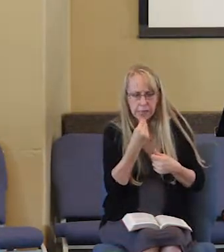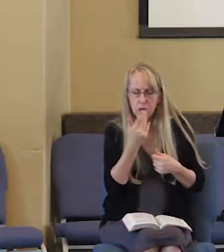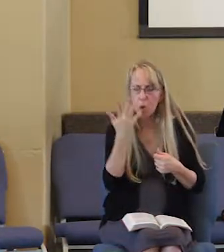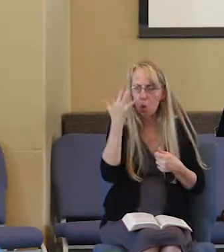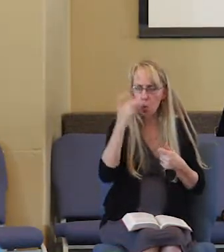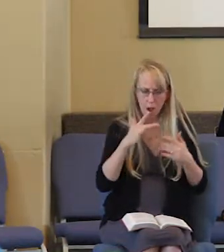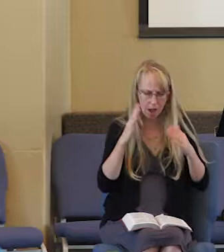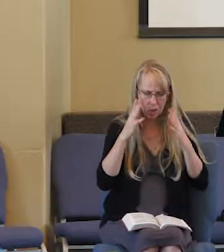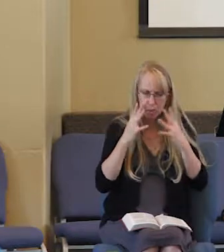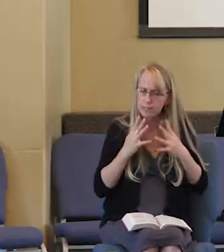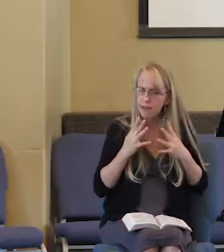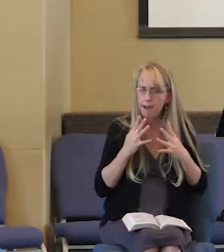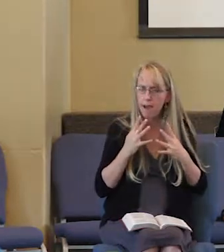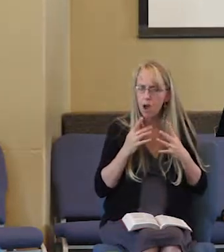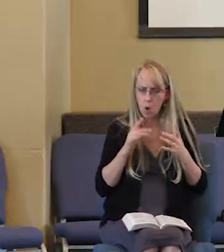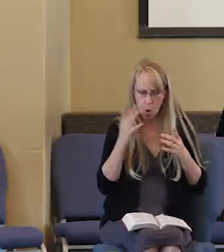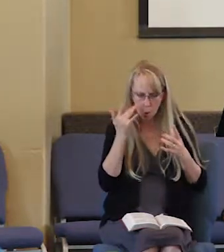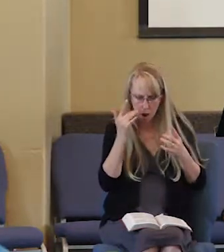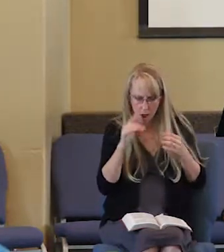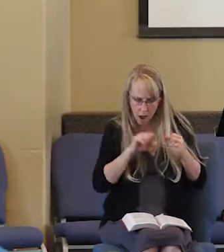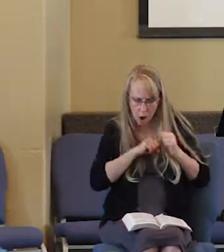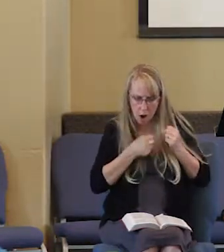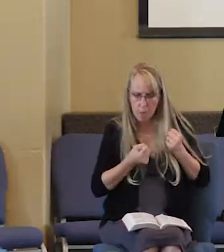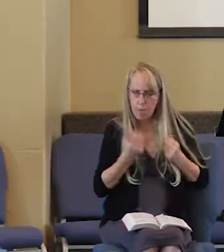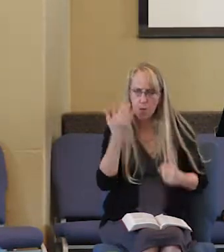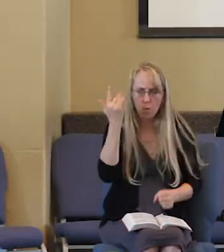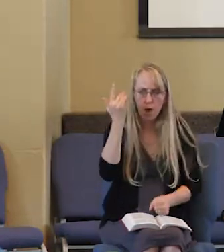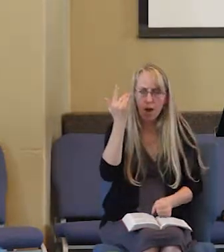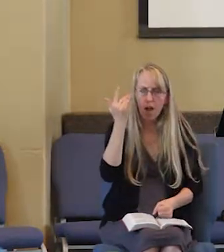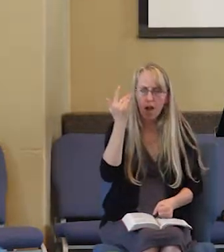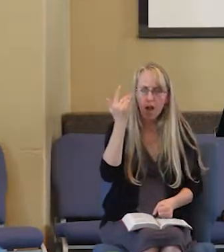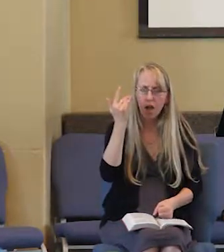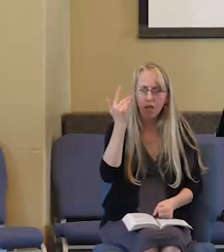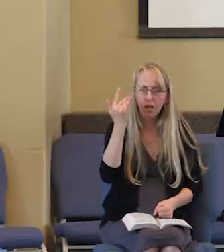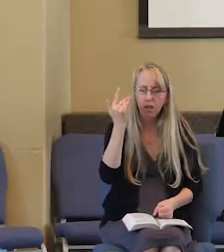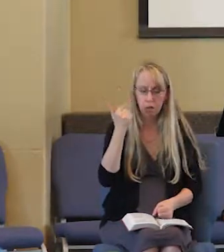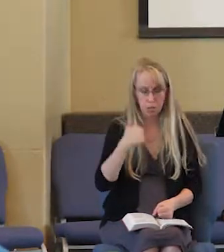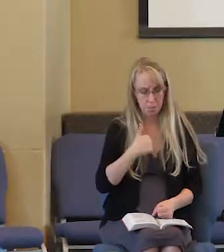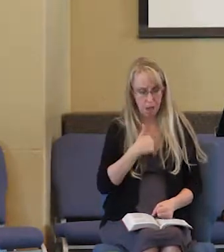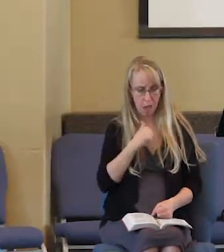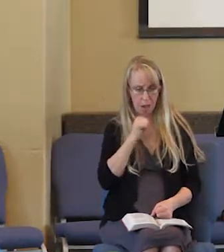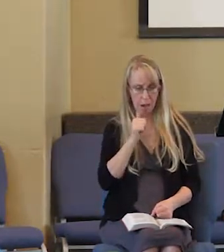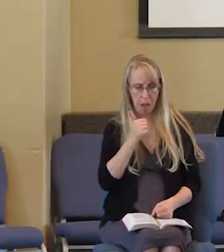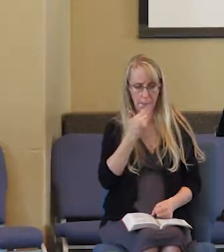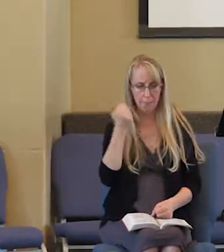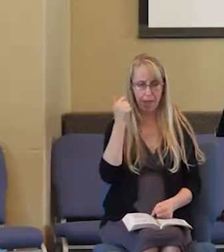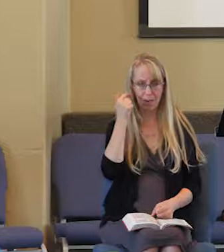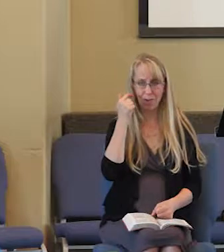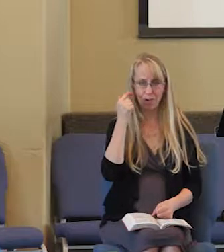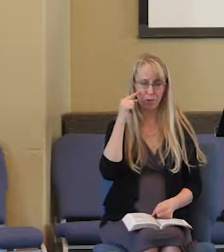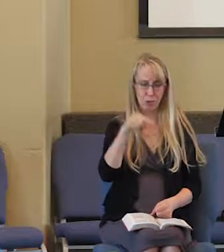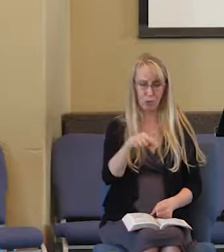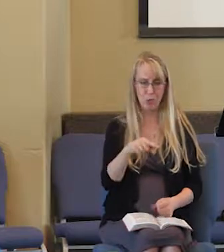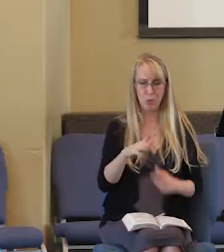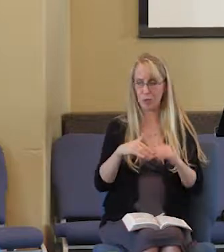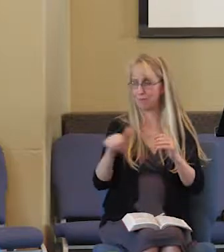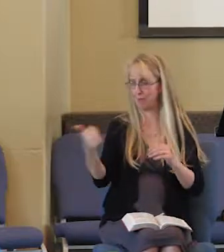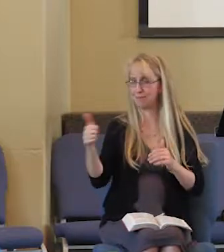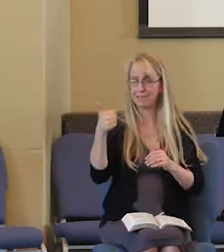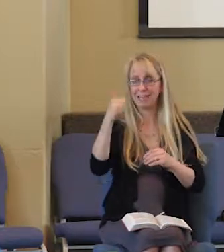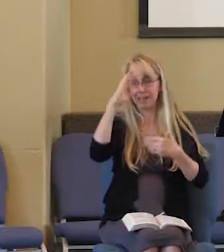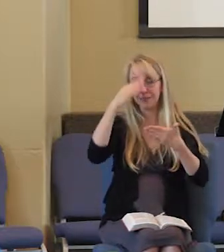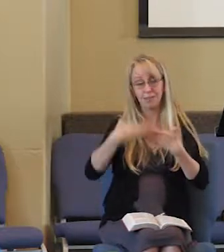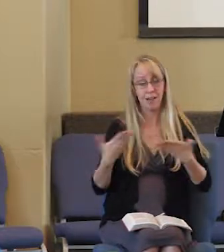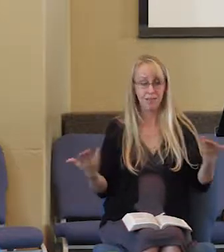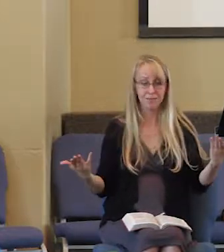why is your heart sad? Or why is your heart broken? Am I not better to you than 10